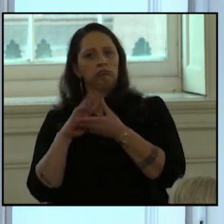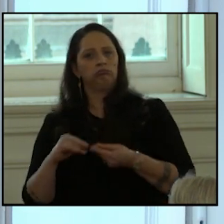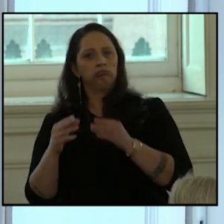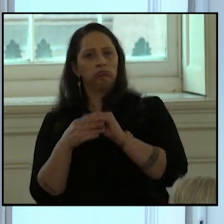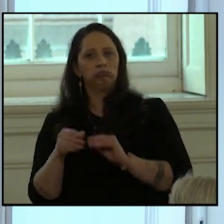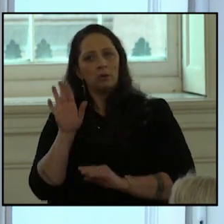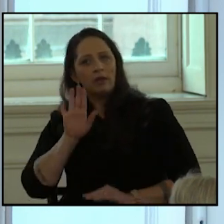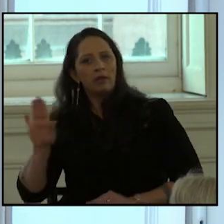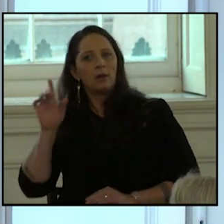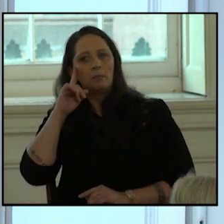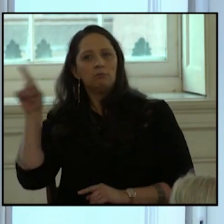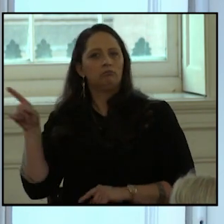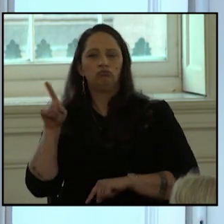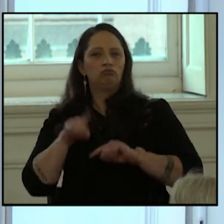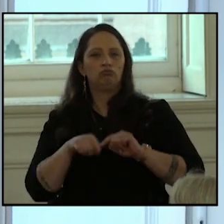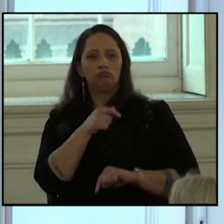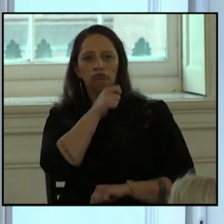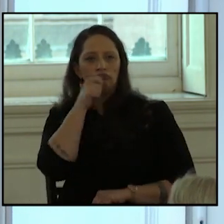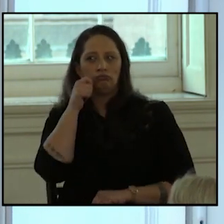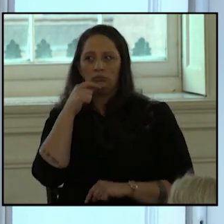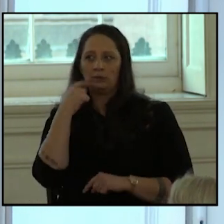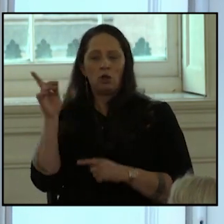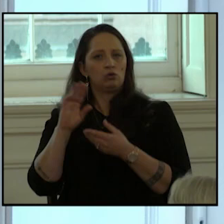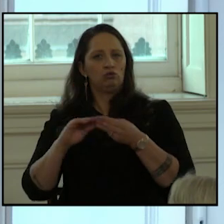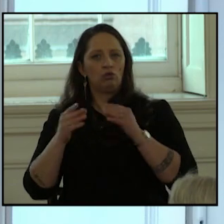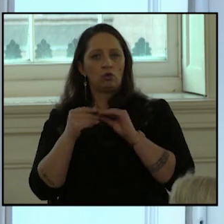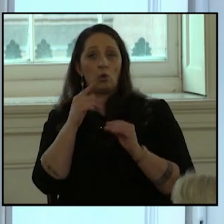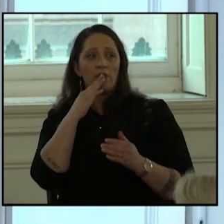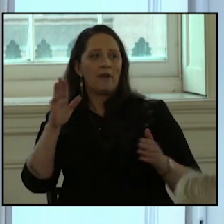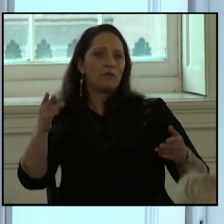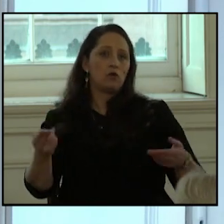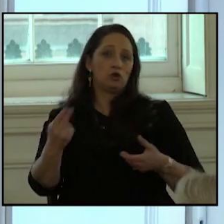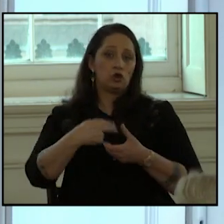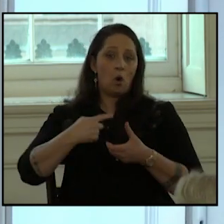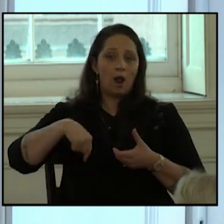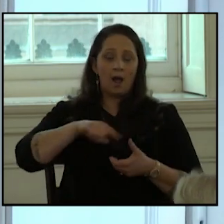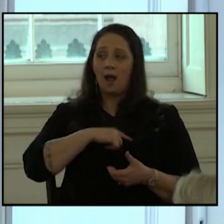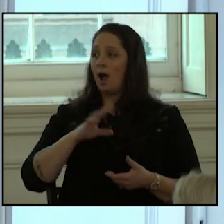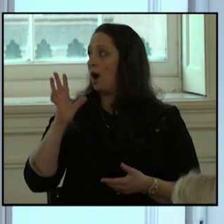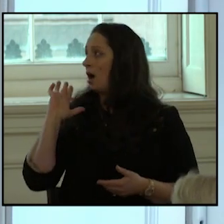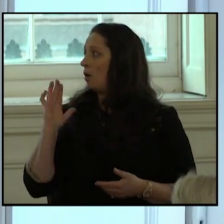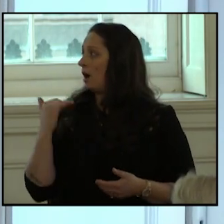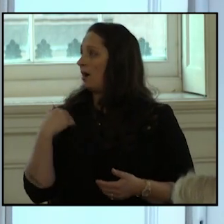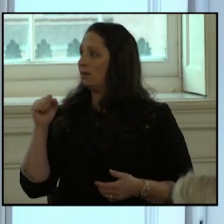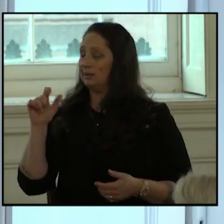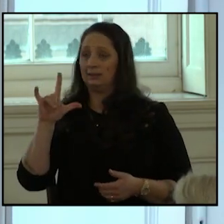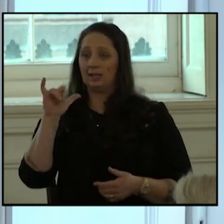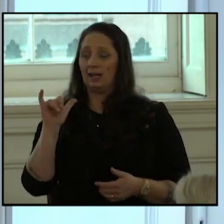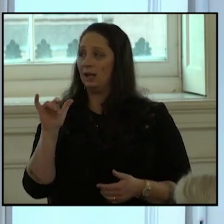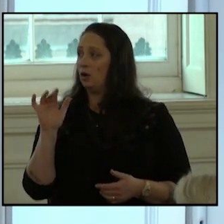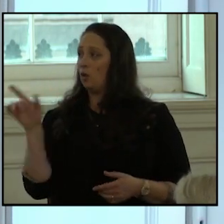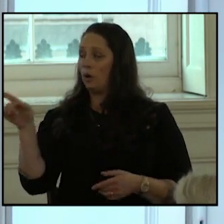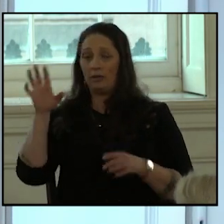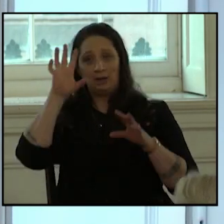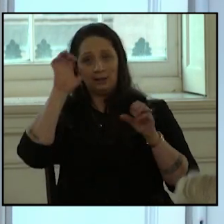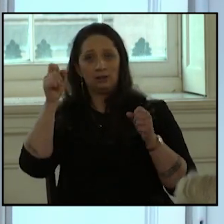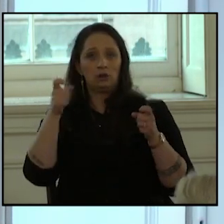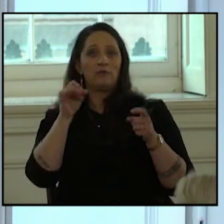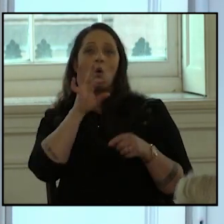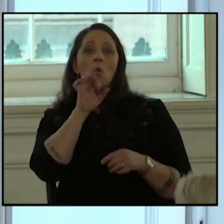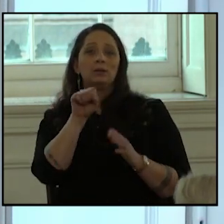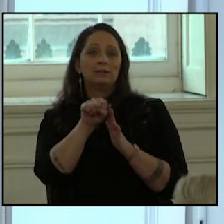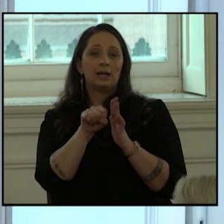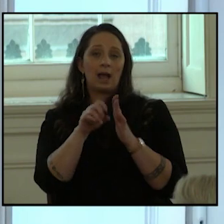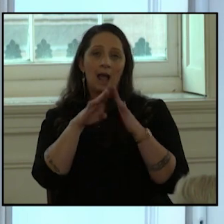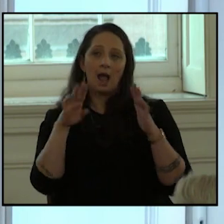to tell their stories. So thank you so very much for joining us. I will have you come up, have Sally Whipple, who is the executive director of the Old State